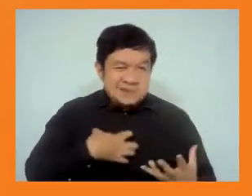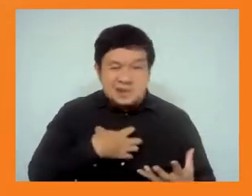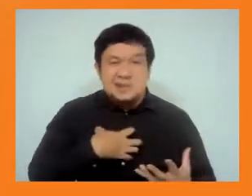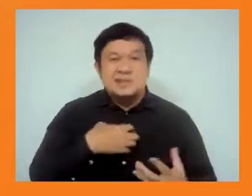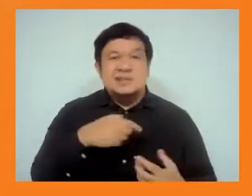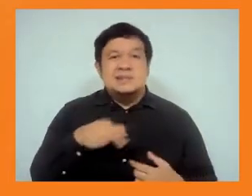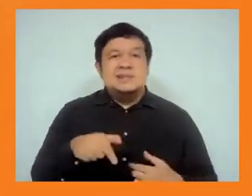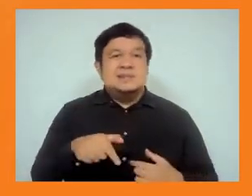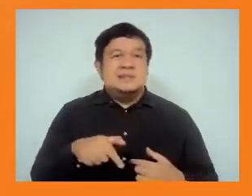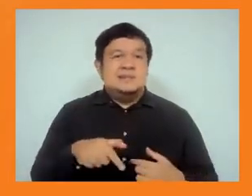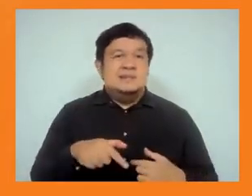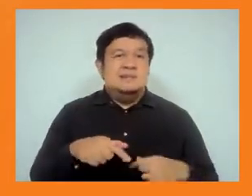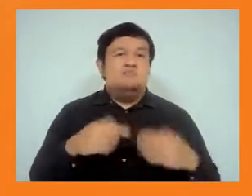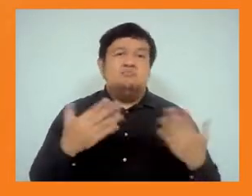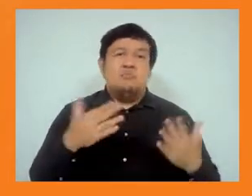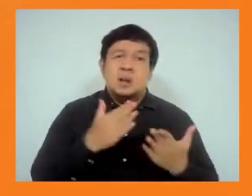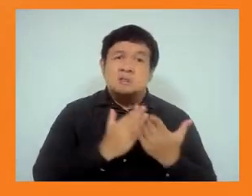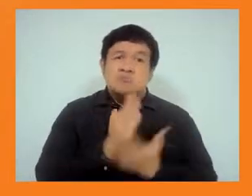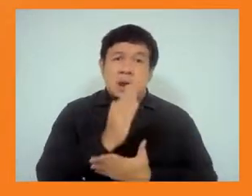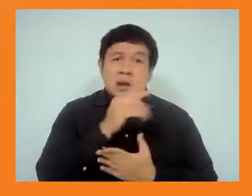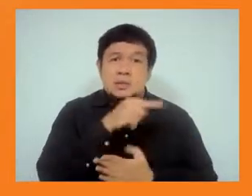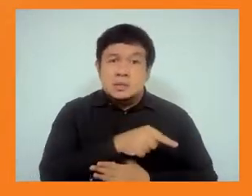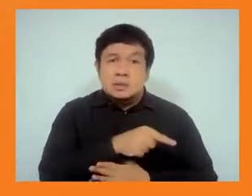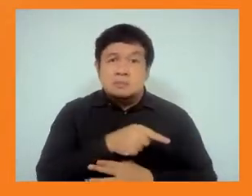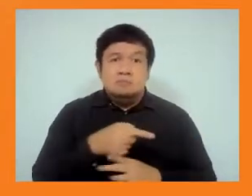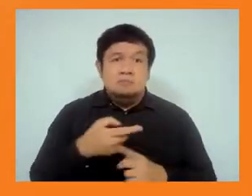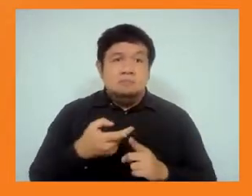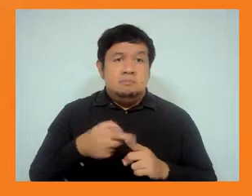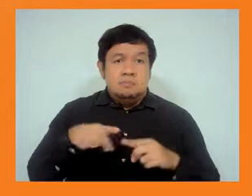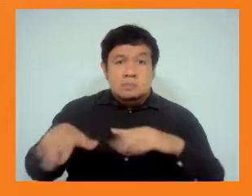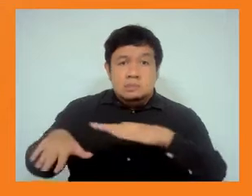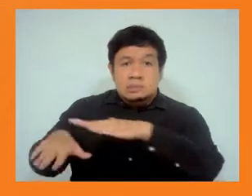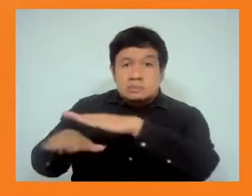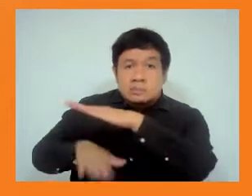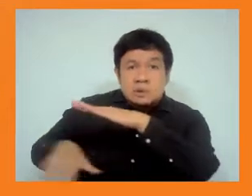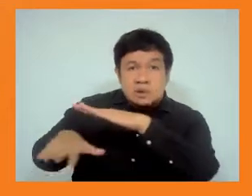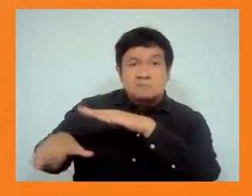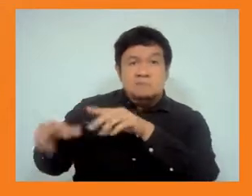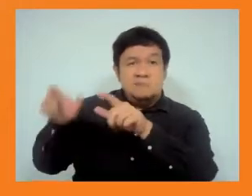safety gear. And of course, the meager compensation that